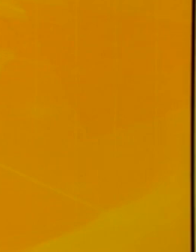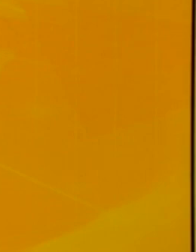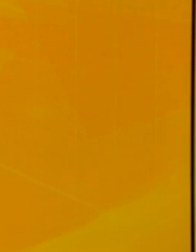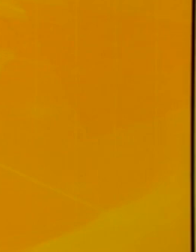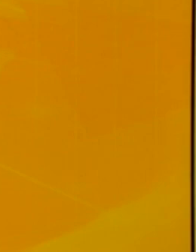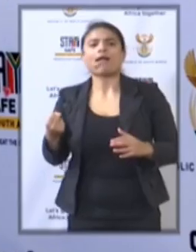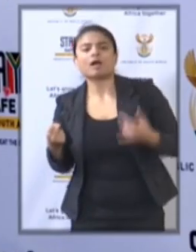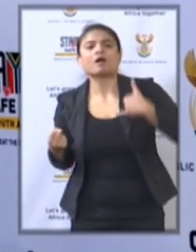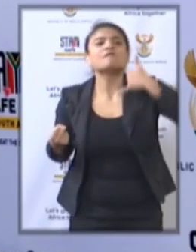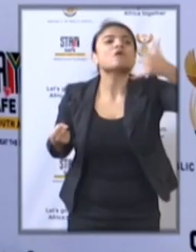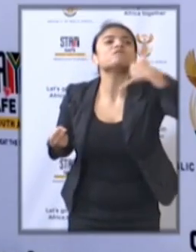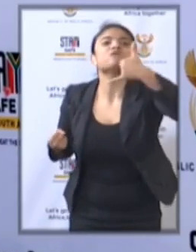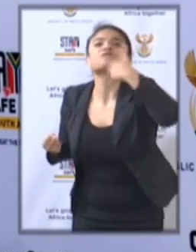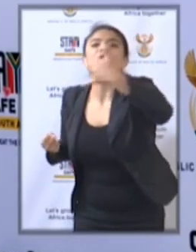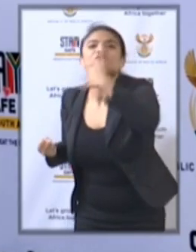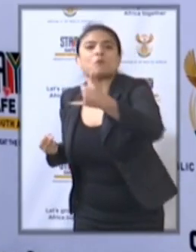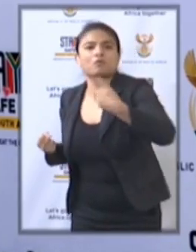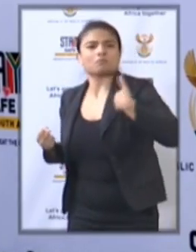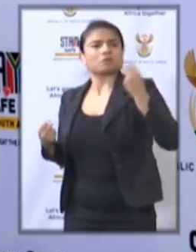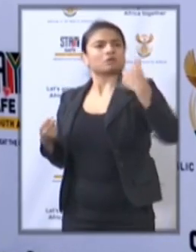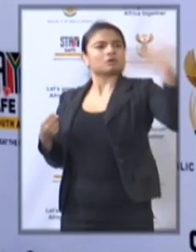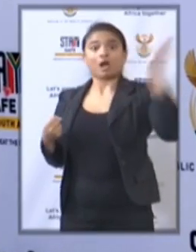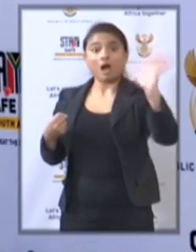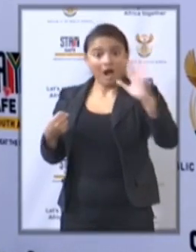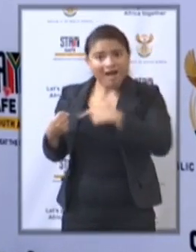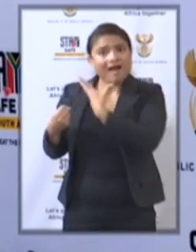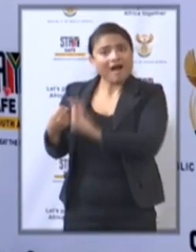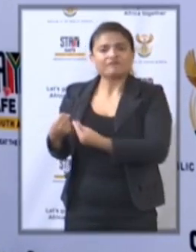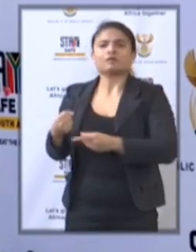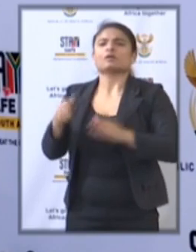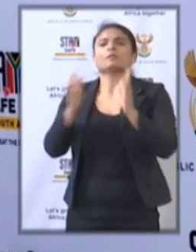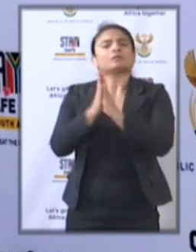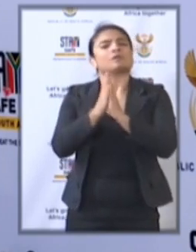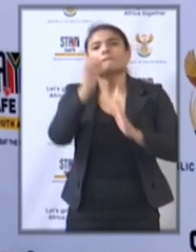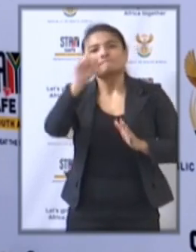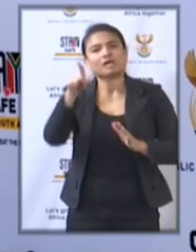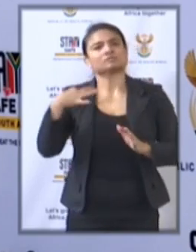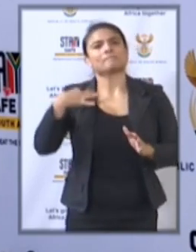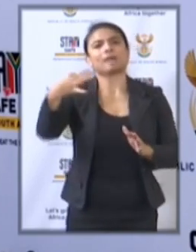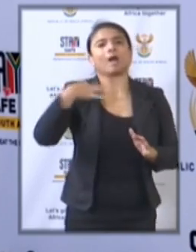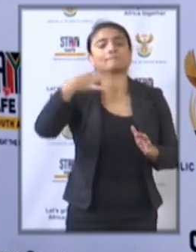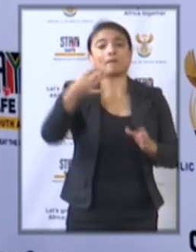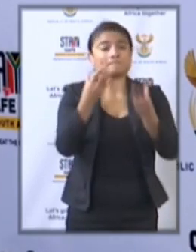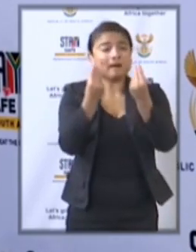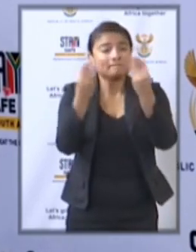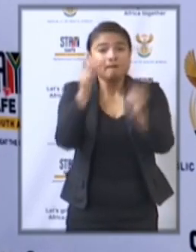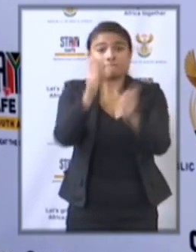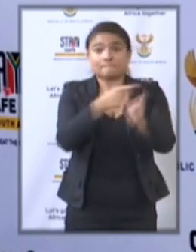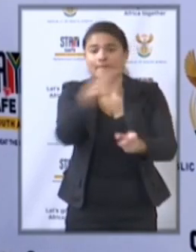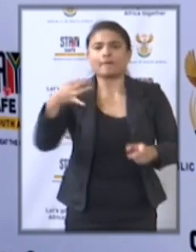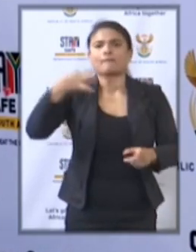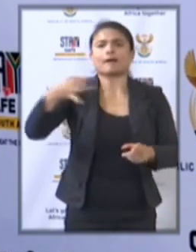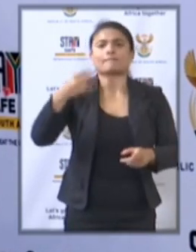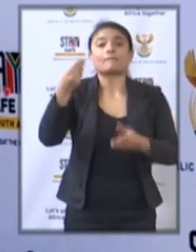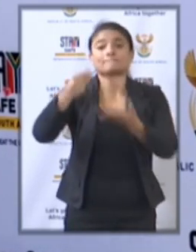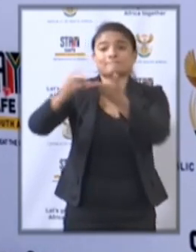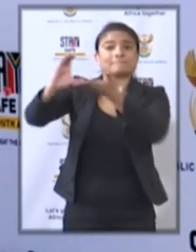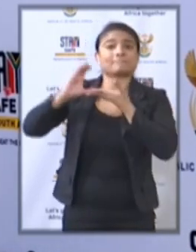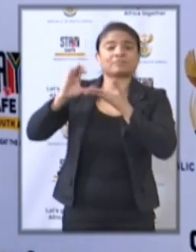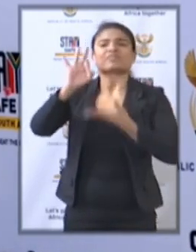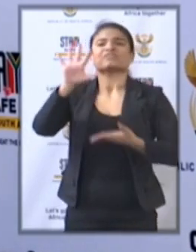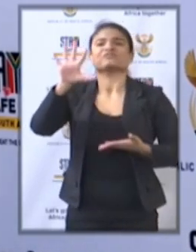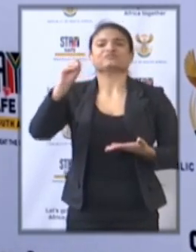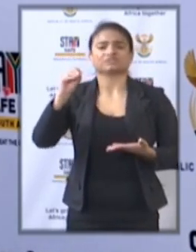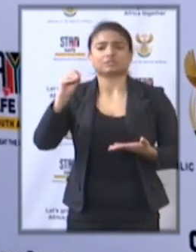African academics. Hambe bo-applyela lo 350 rand we-COVID yabantu bakithi abangasebenzi. Abanye babuthola ukuthi bayawathola